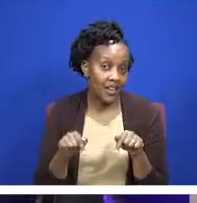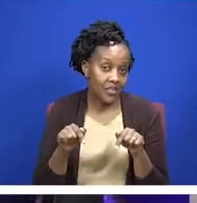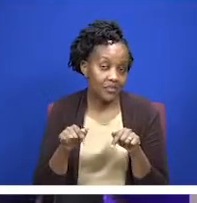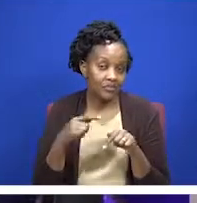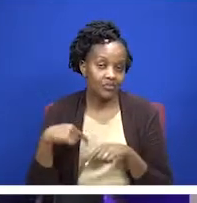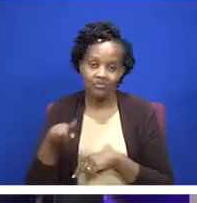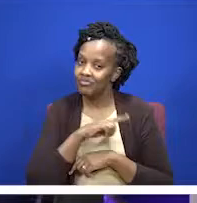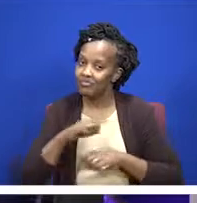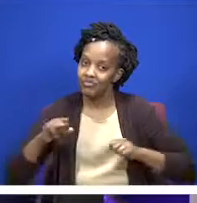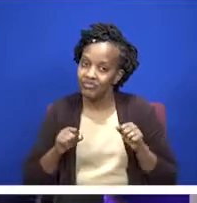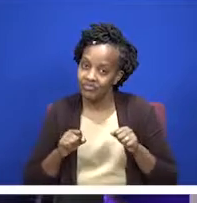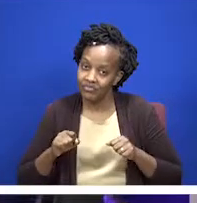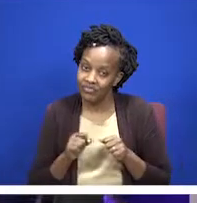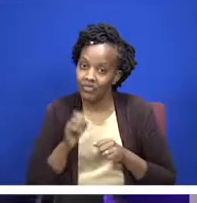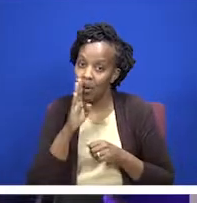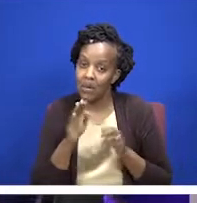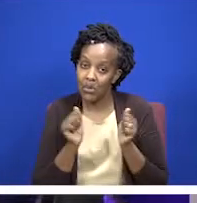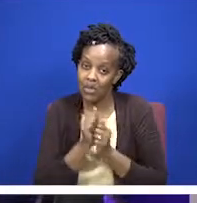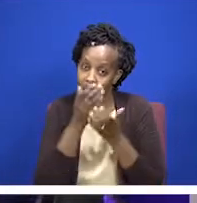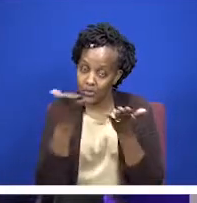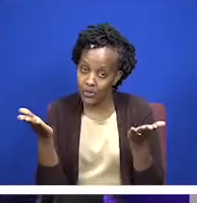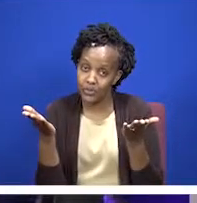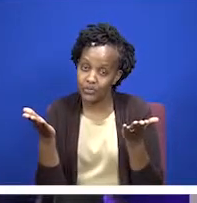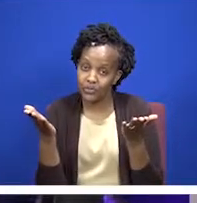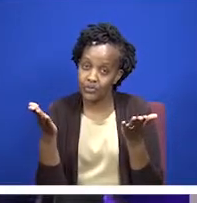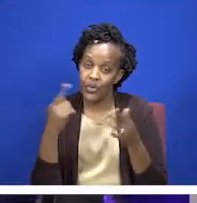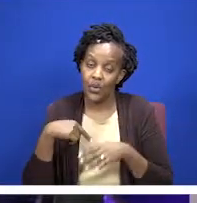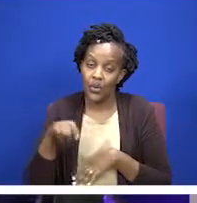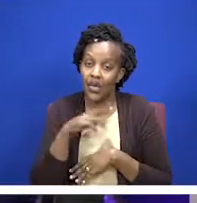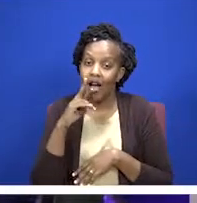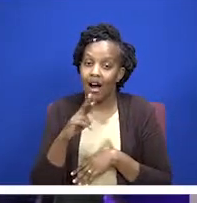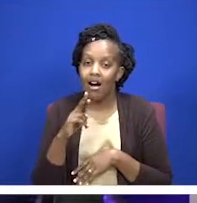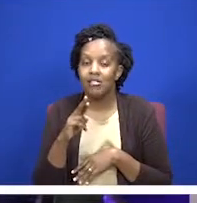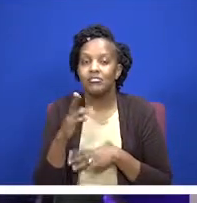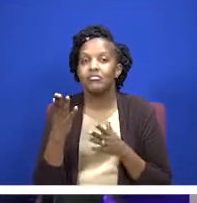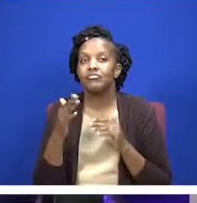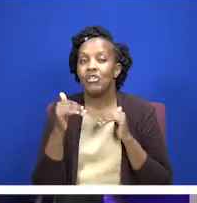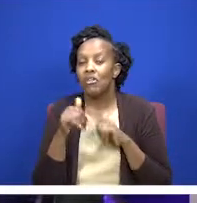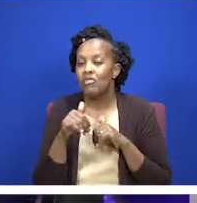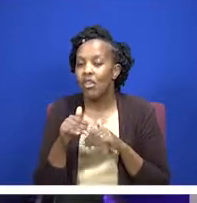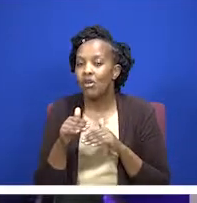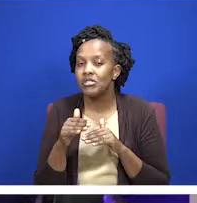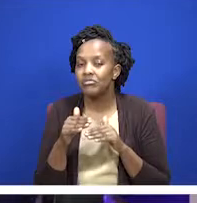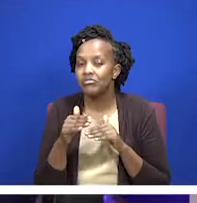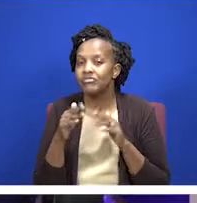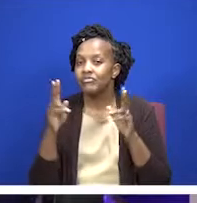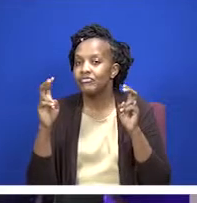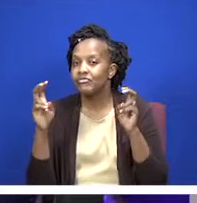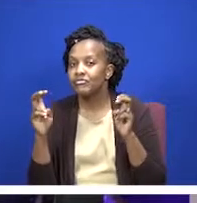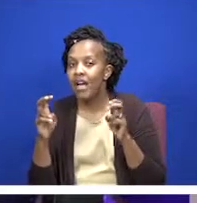very excited to be here with you, and we are following a very exciting series about the names of